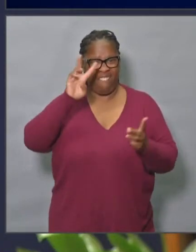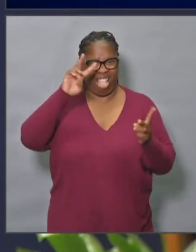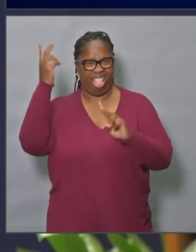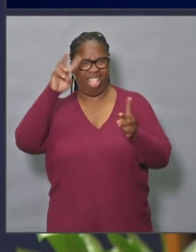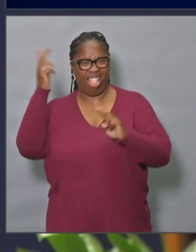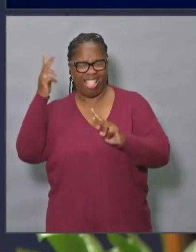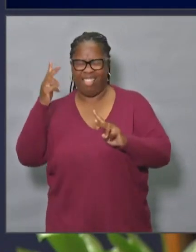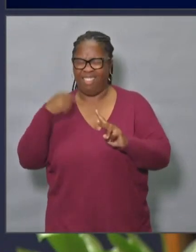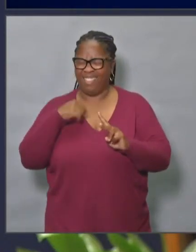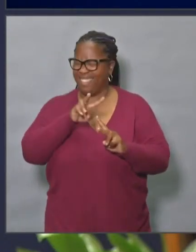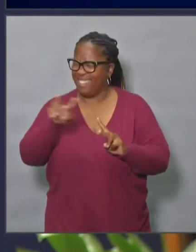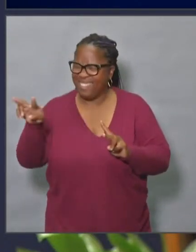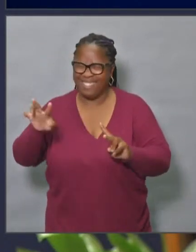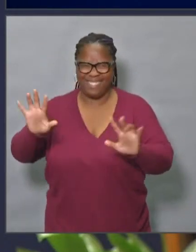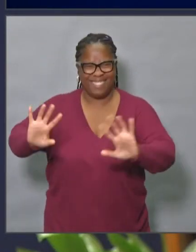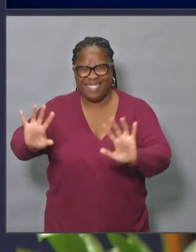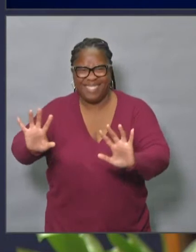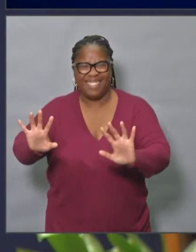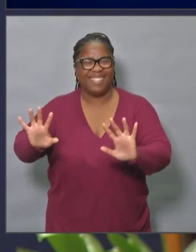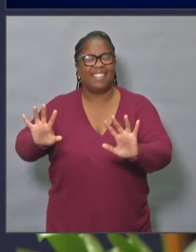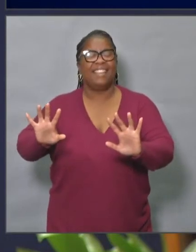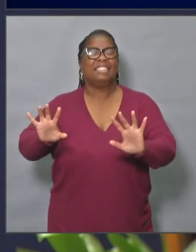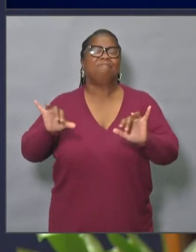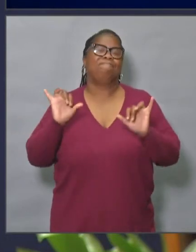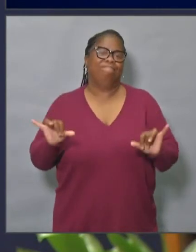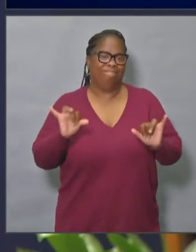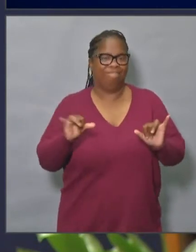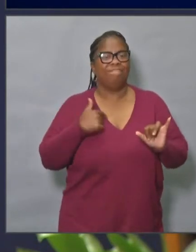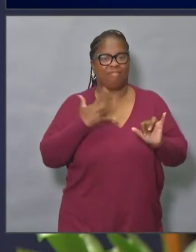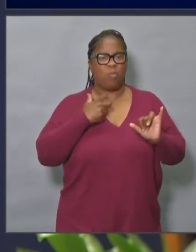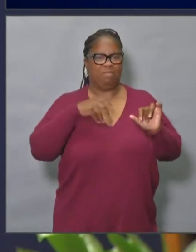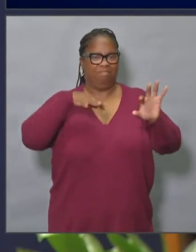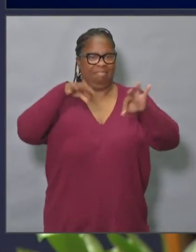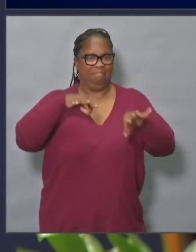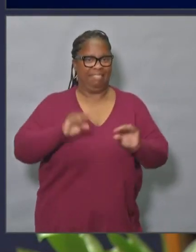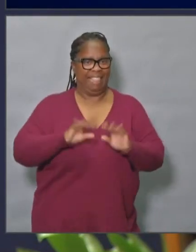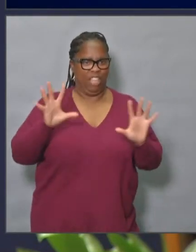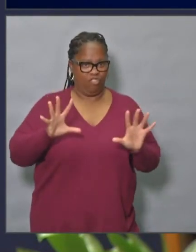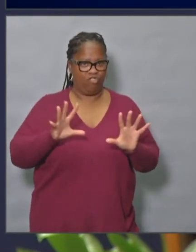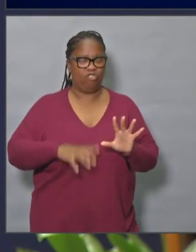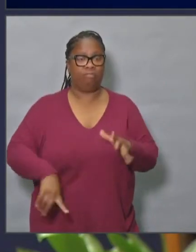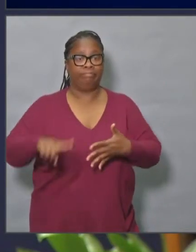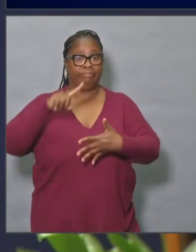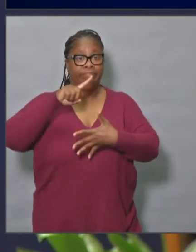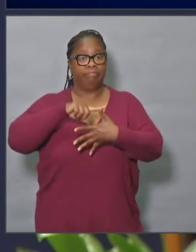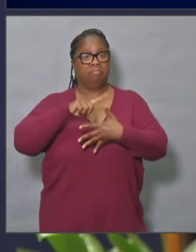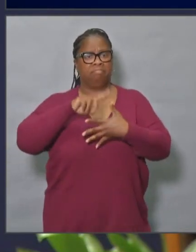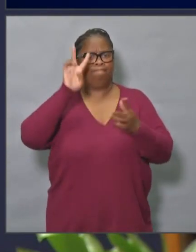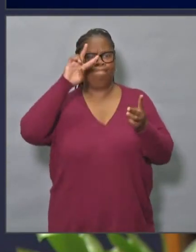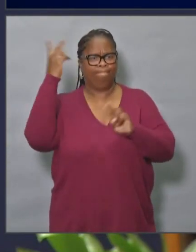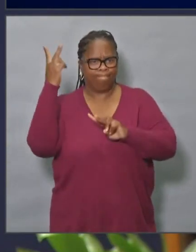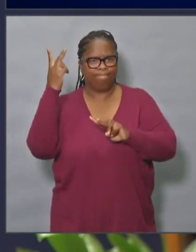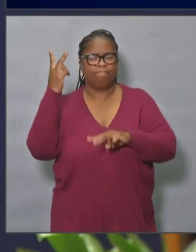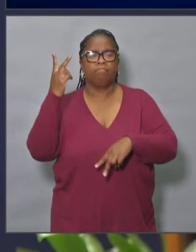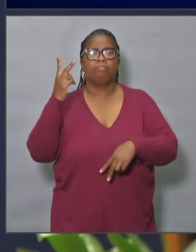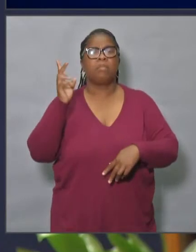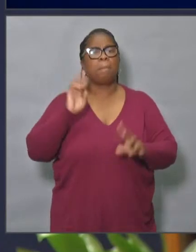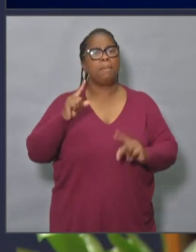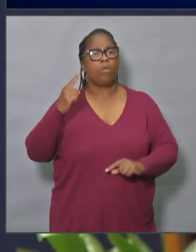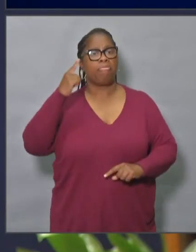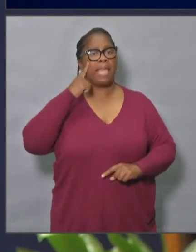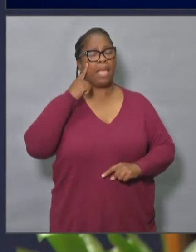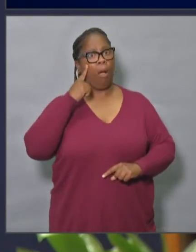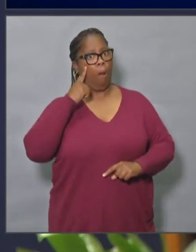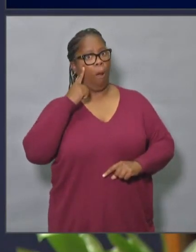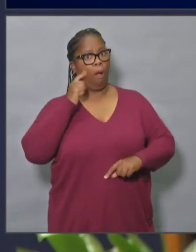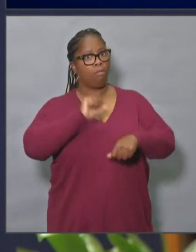want to try to do some communication about. The first misperception is that the virus is not